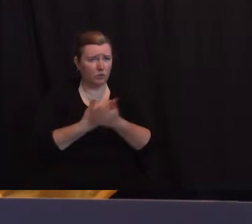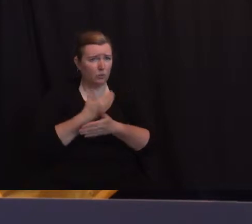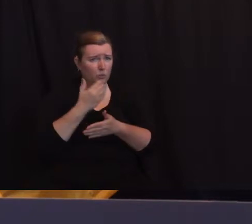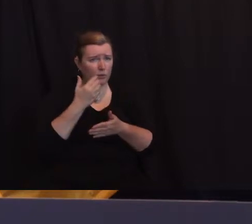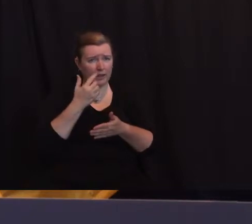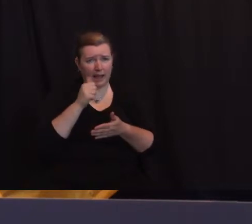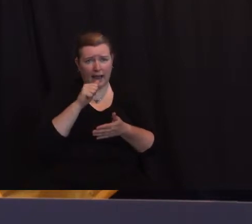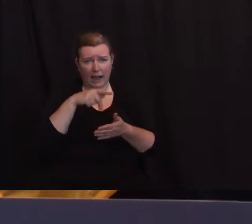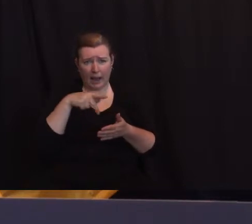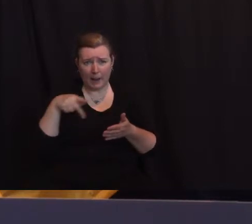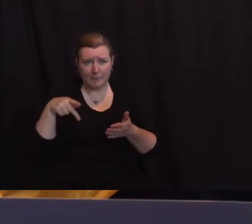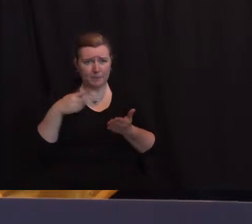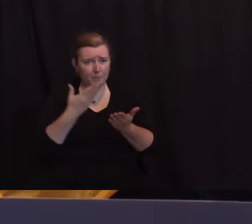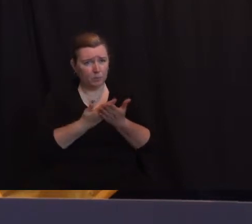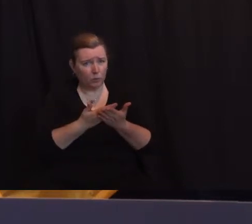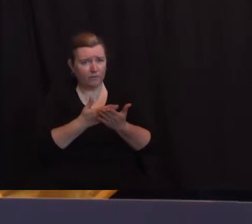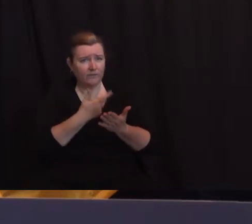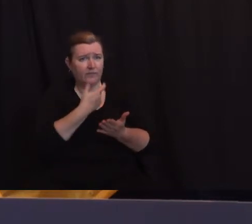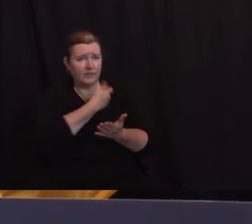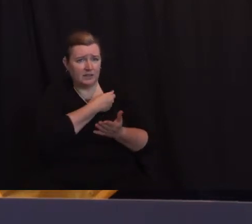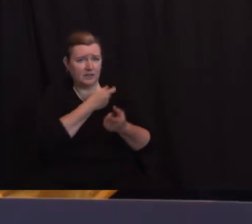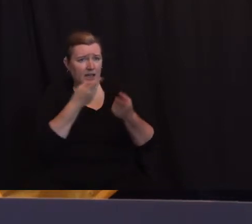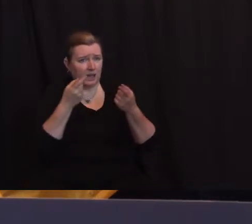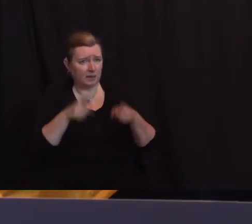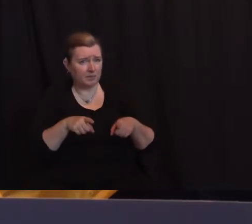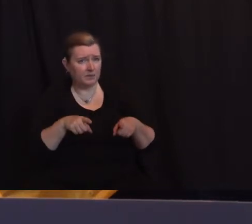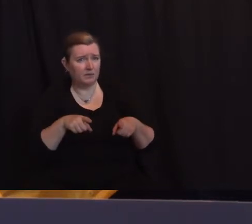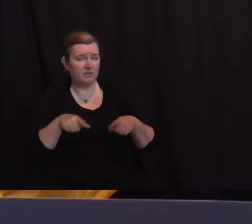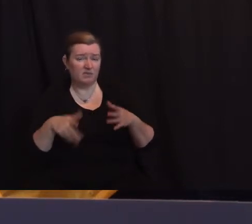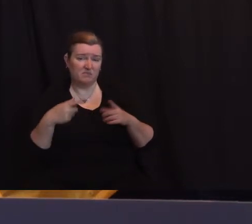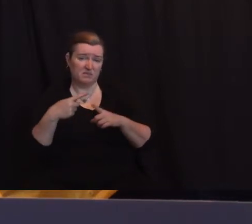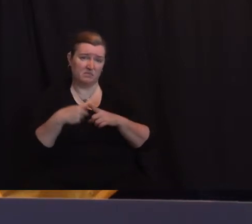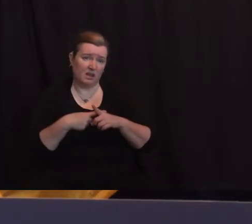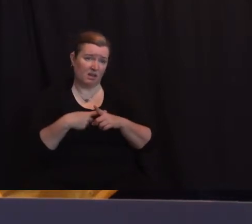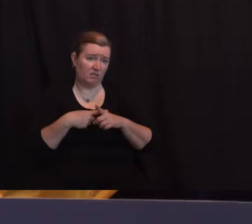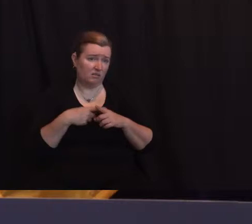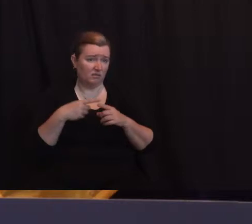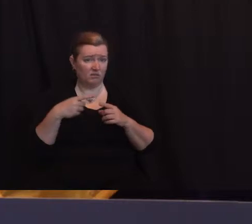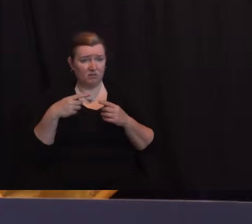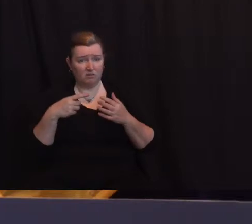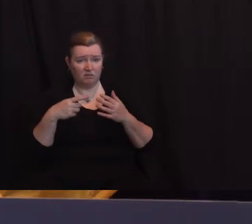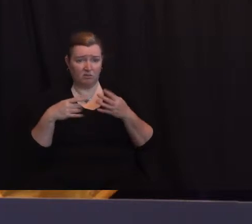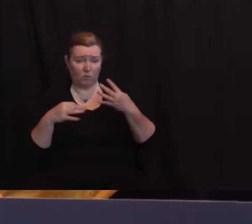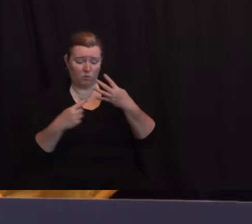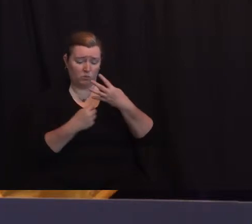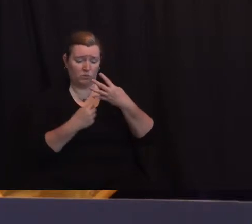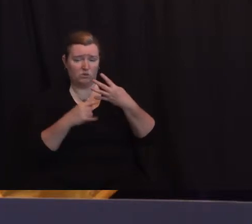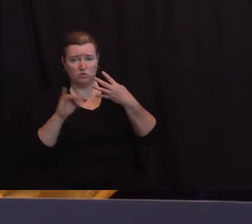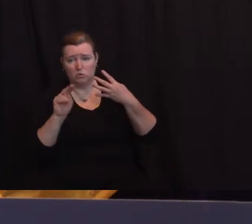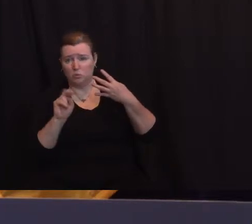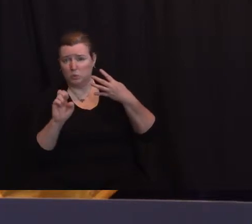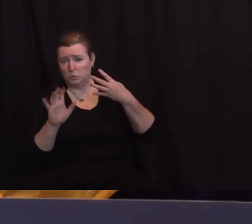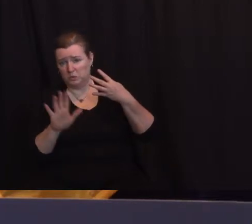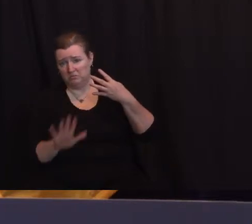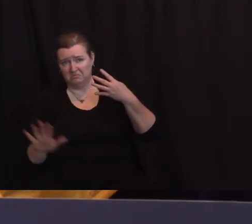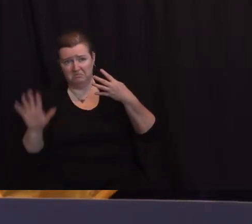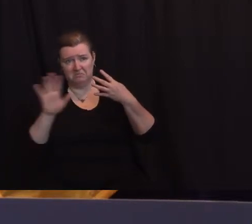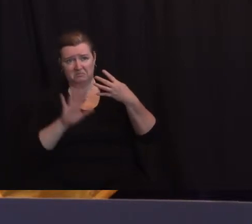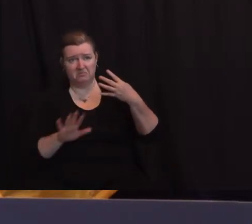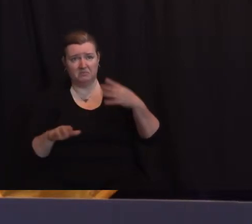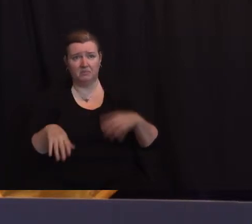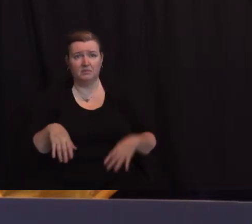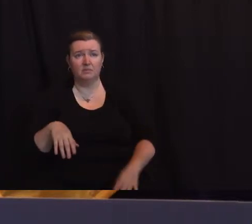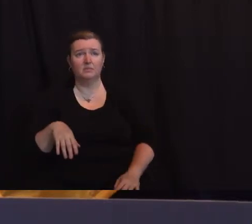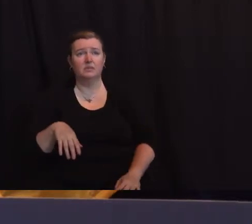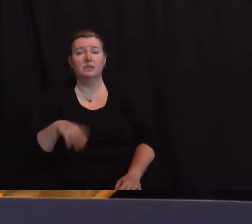vaccination, maybe even as early as later this month. So more on that to come. Let's go to Dustin in the back, if that's all right, just because, Brendan,